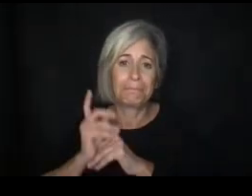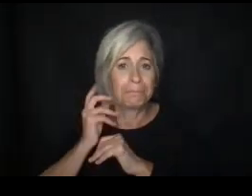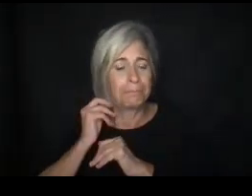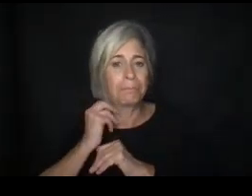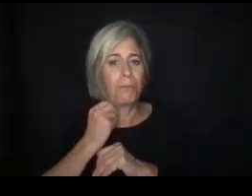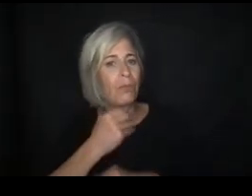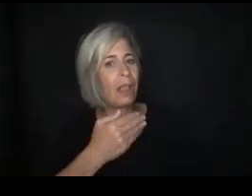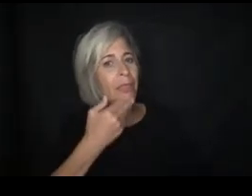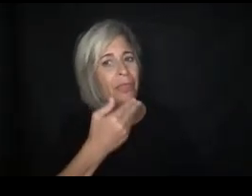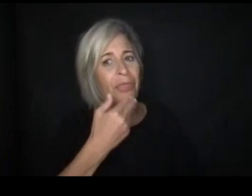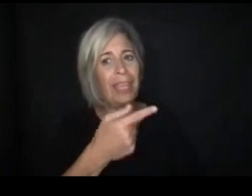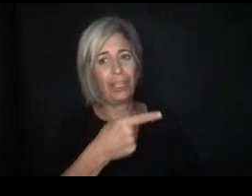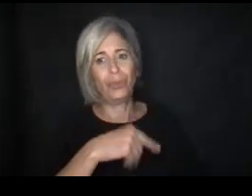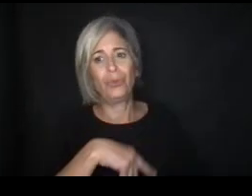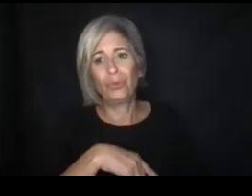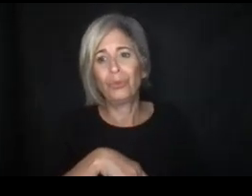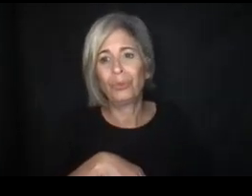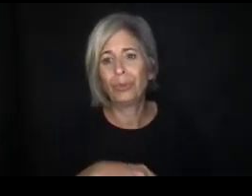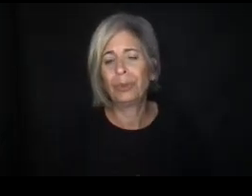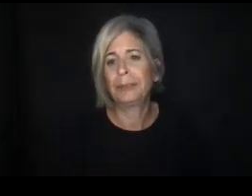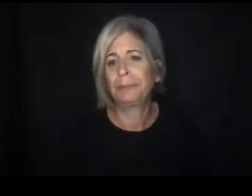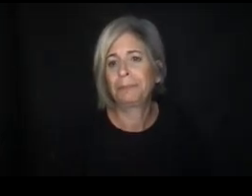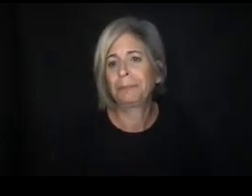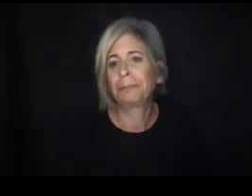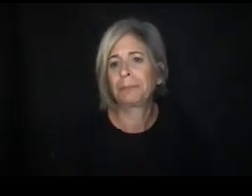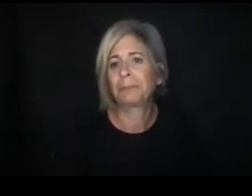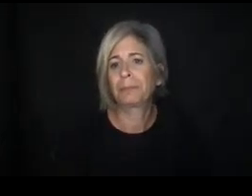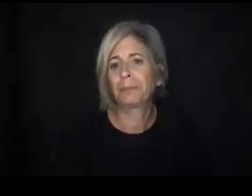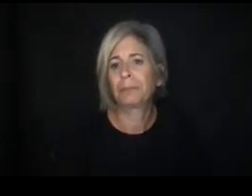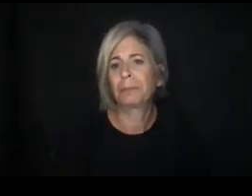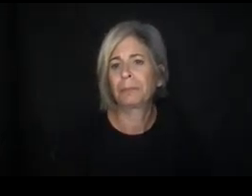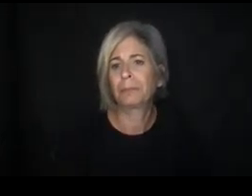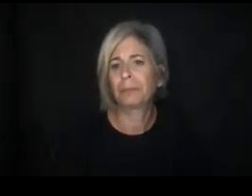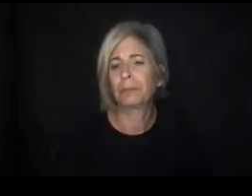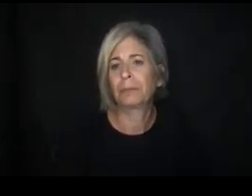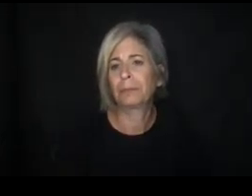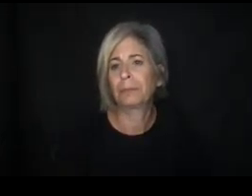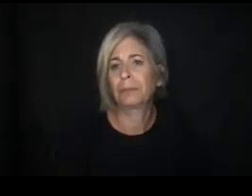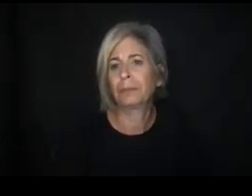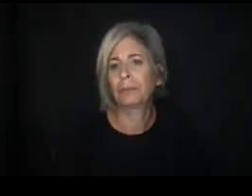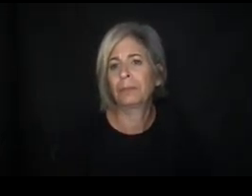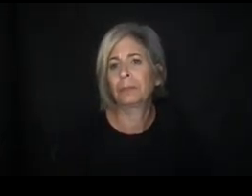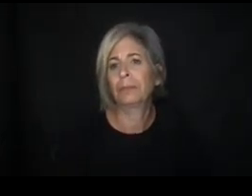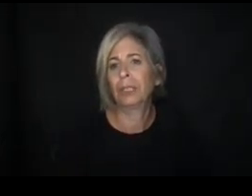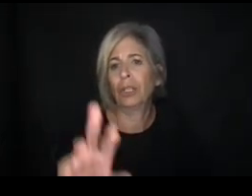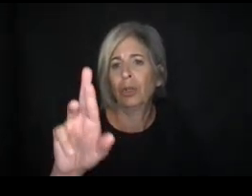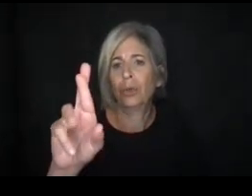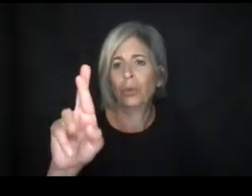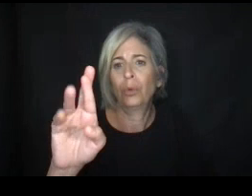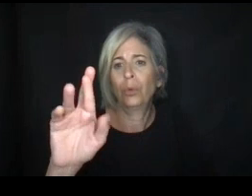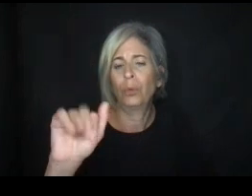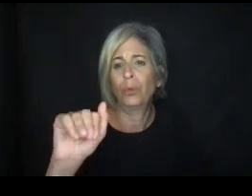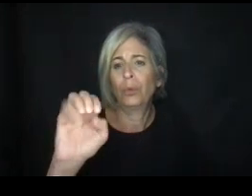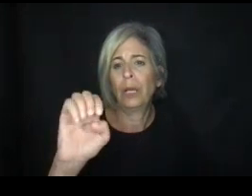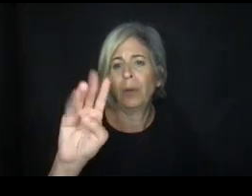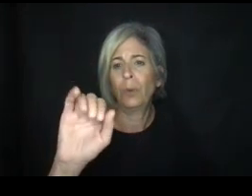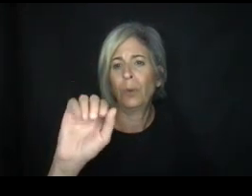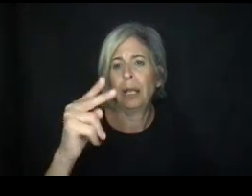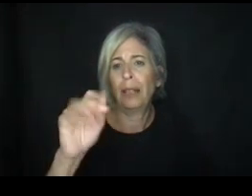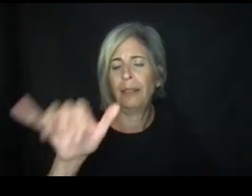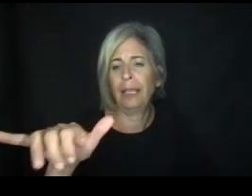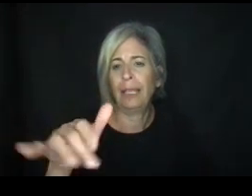Thank you, Sherry. Yep, and I got another hand raised. I'm gonna try Ray Wiley again. No, he's still on,